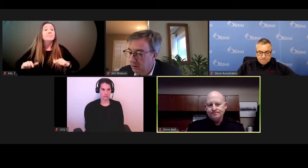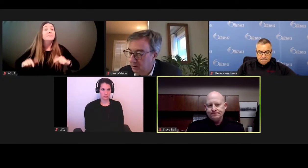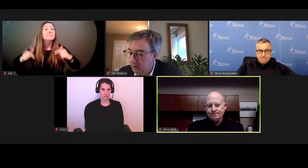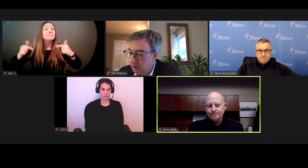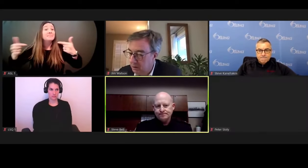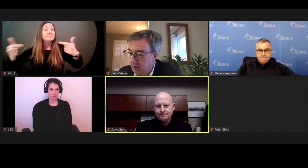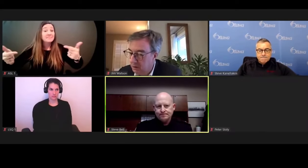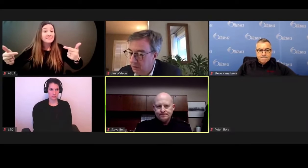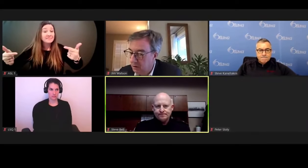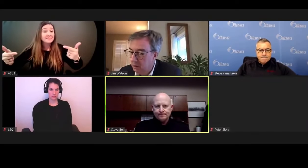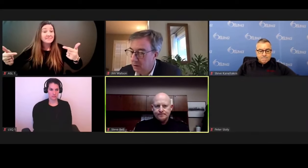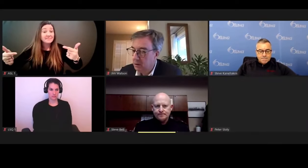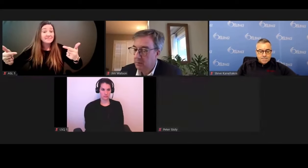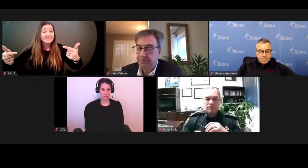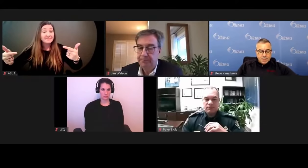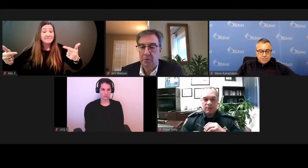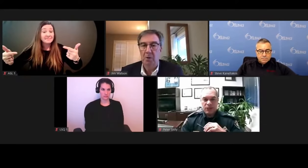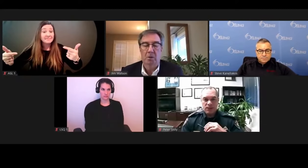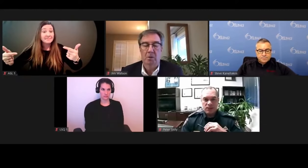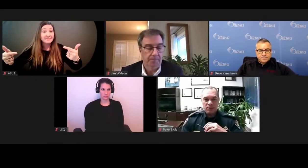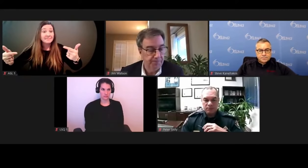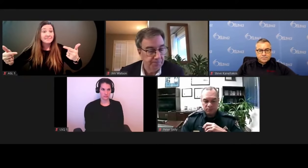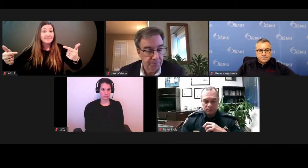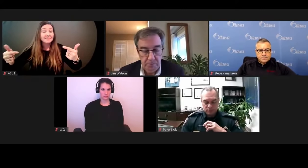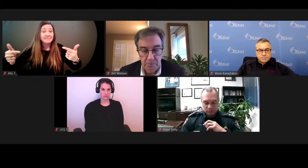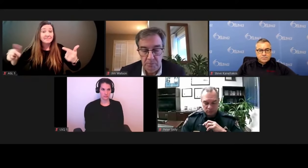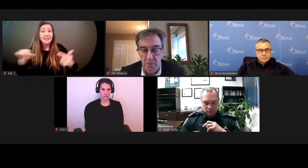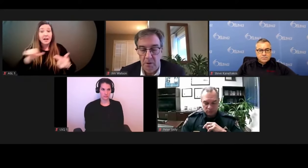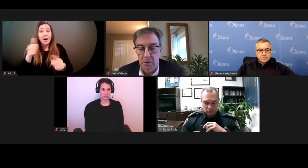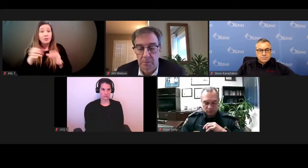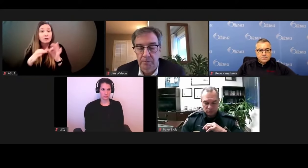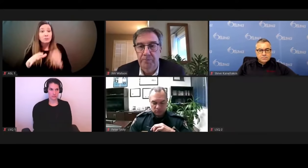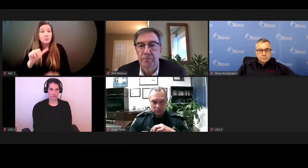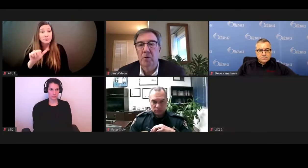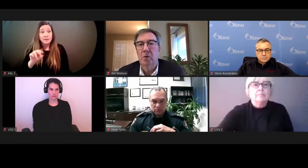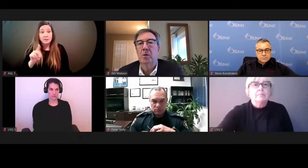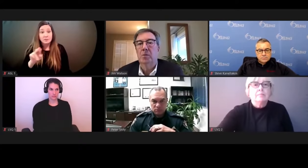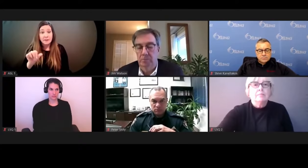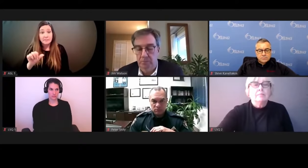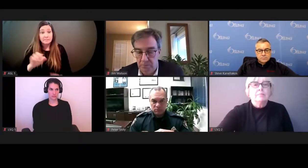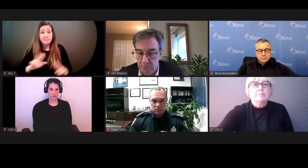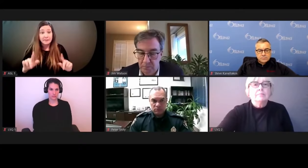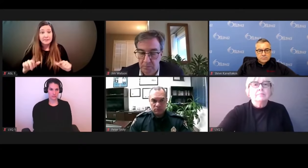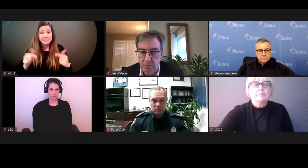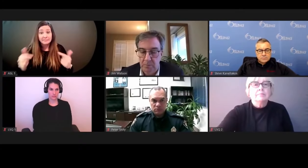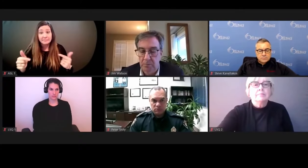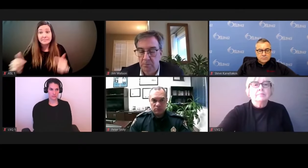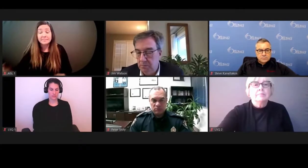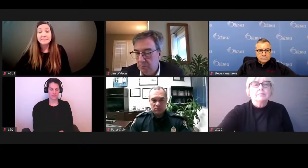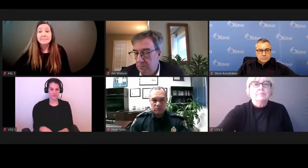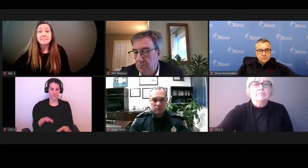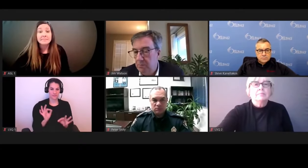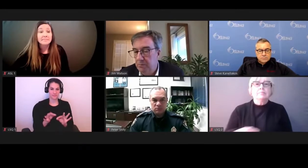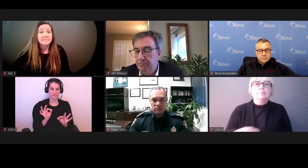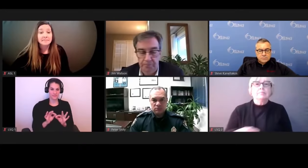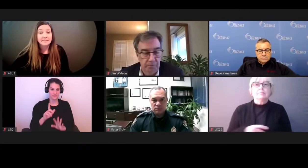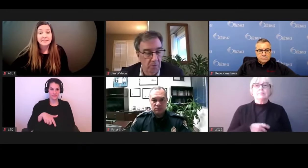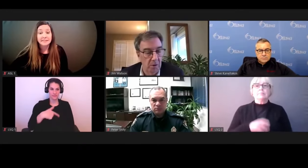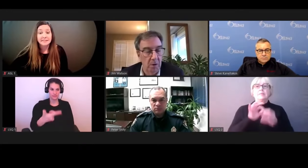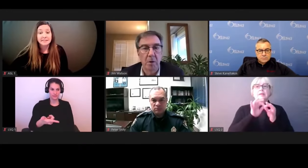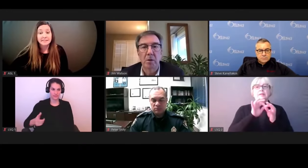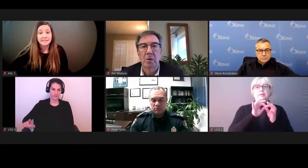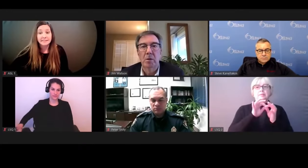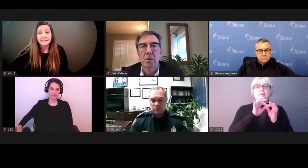Thank you, Craig. We will now go to Christy Kirkup from the Globe and Mail, who will be followed by Mylène Craig de La